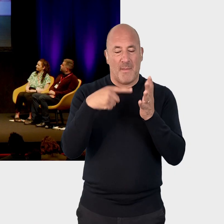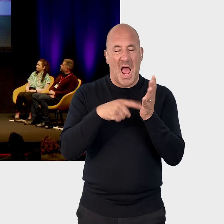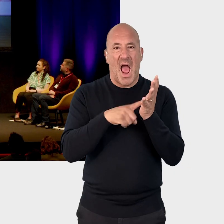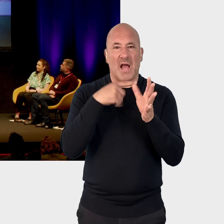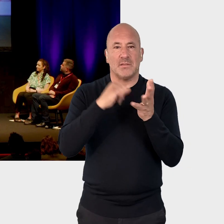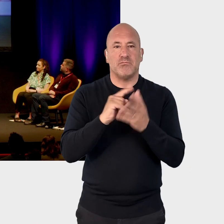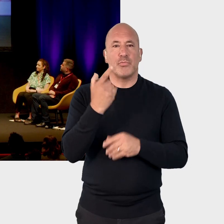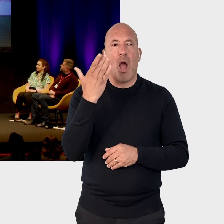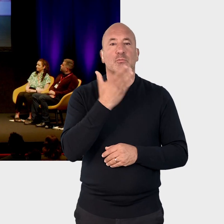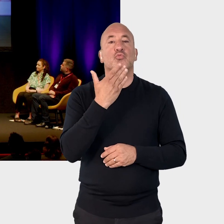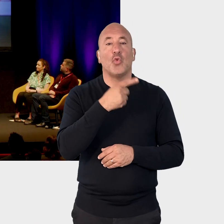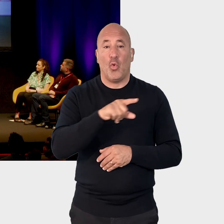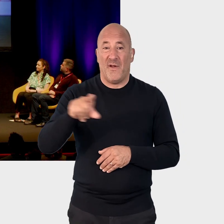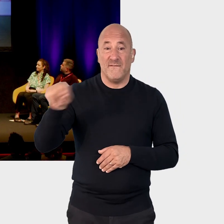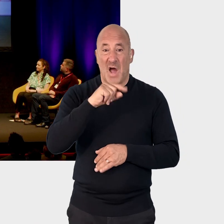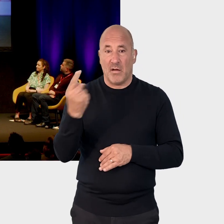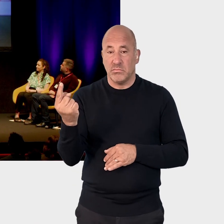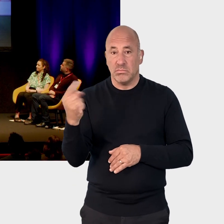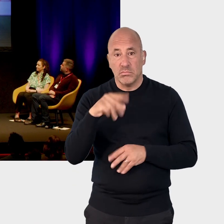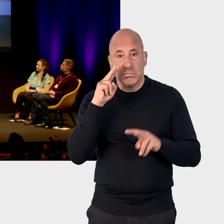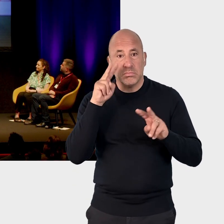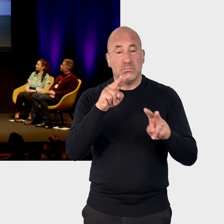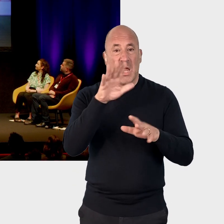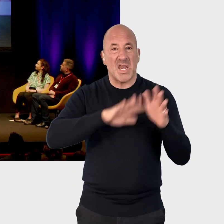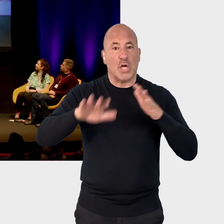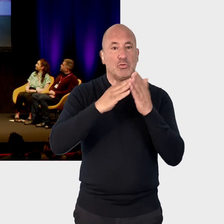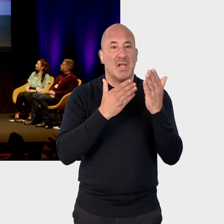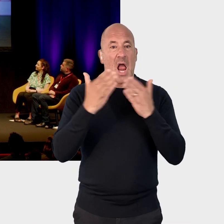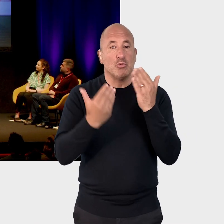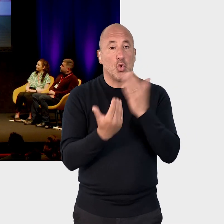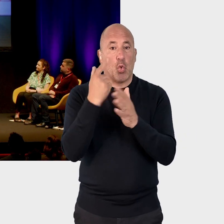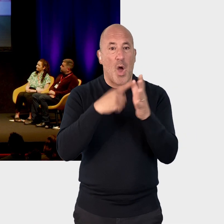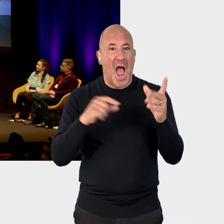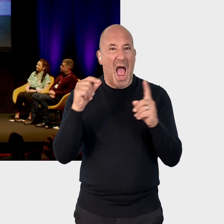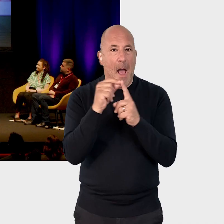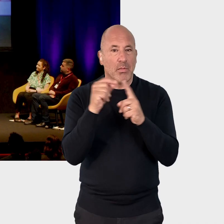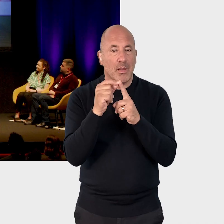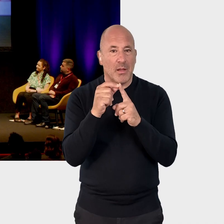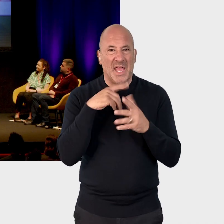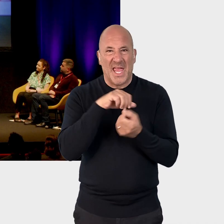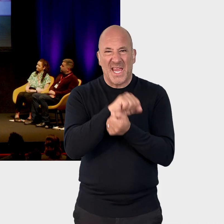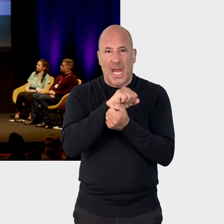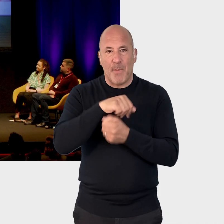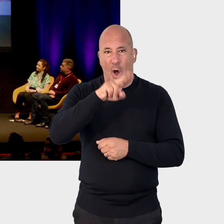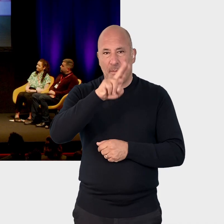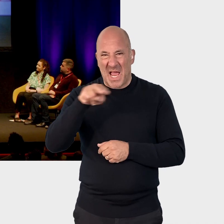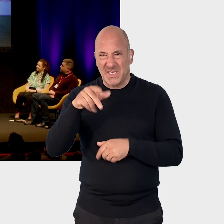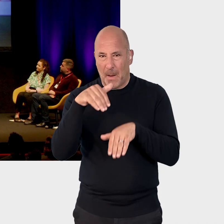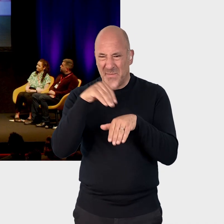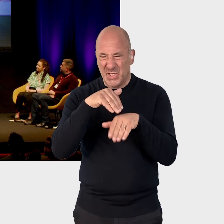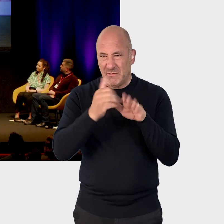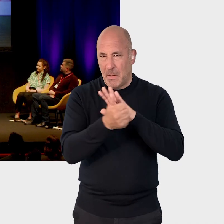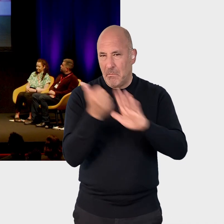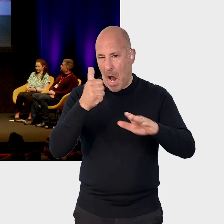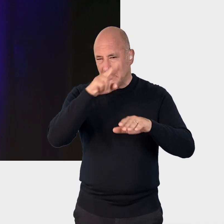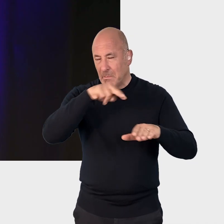partnership. One of these additions involved pupils from Atlas Primary School being invited to review and pick apart the National Gallery's new